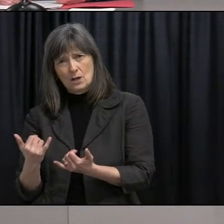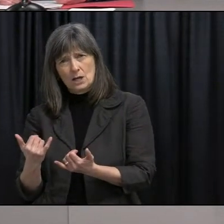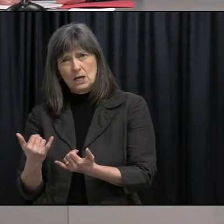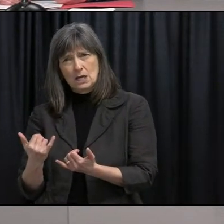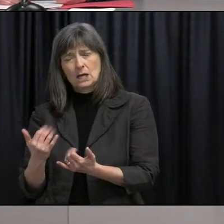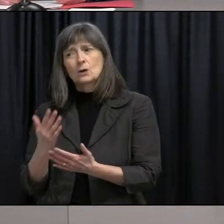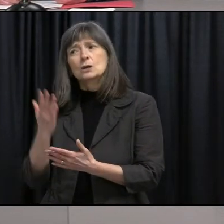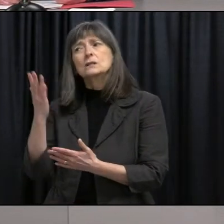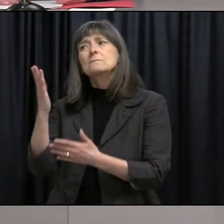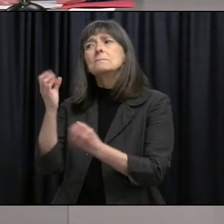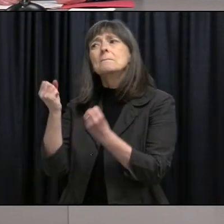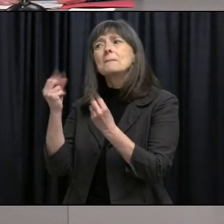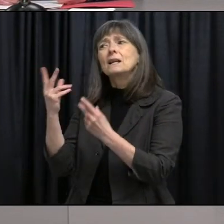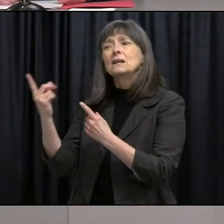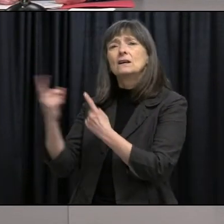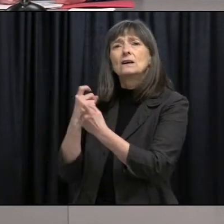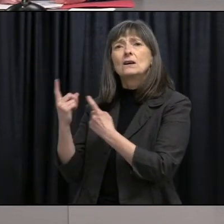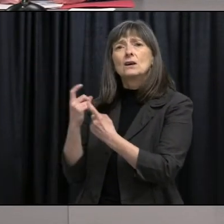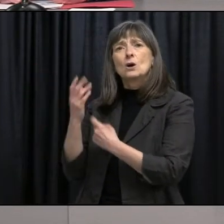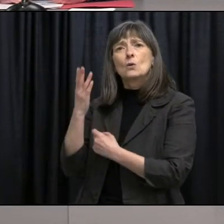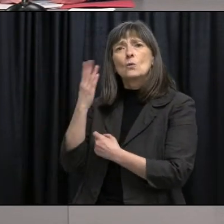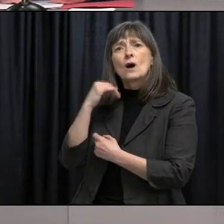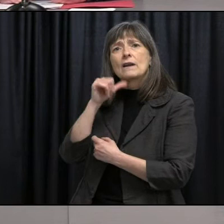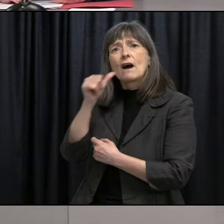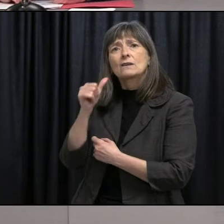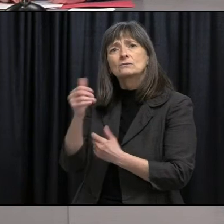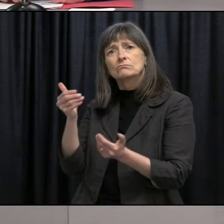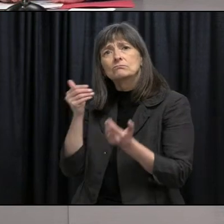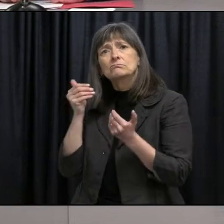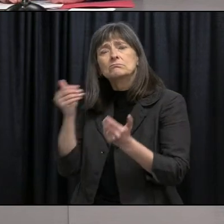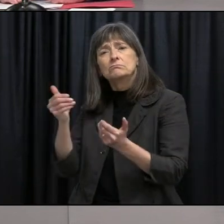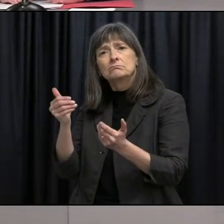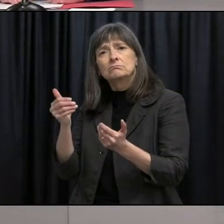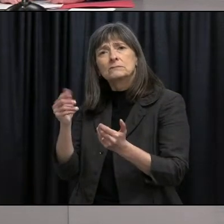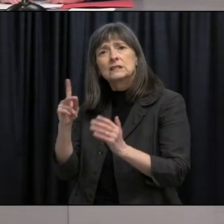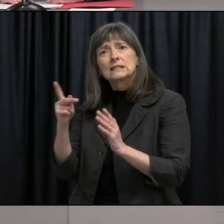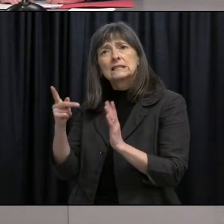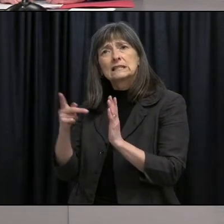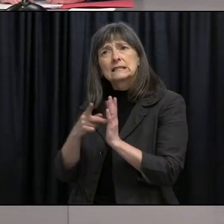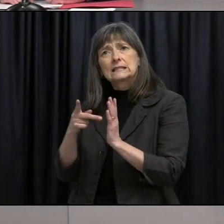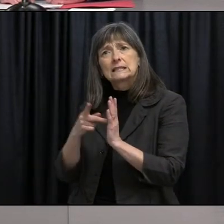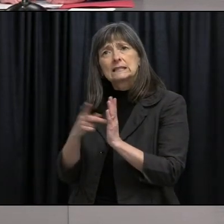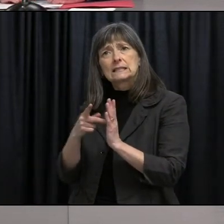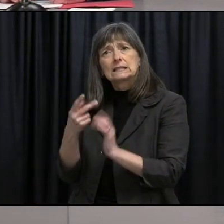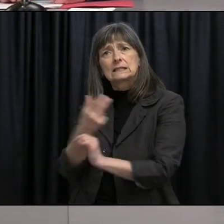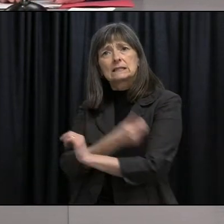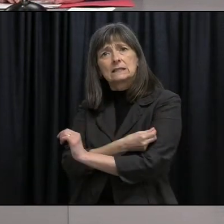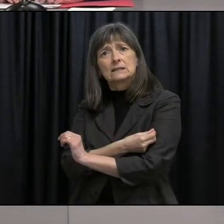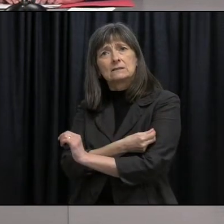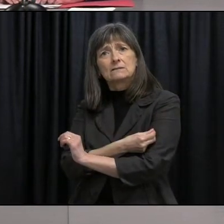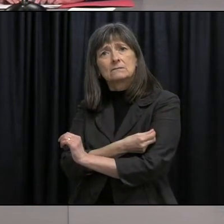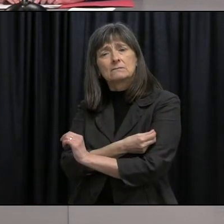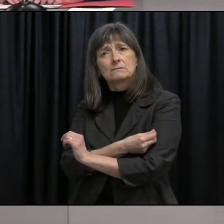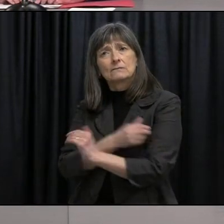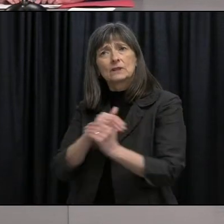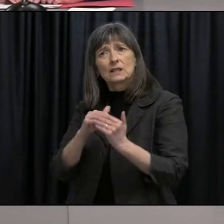simply can't bump up their second dose, because there would certainly be people falling within that 4-week interval